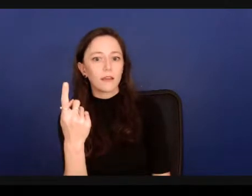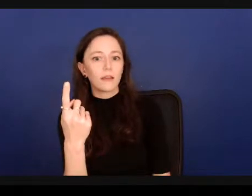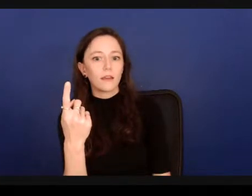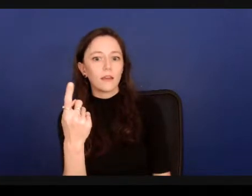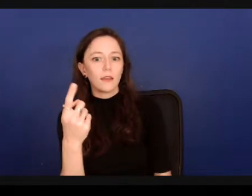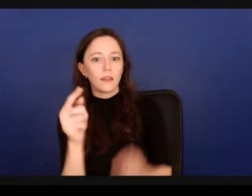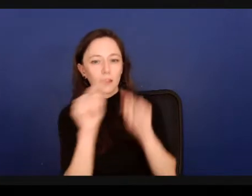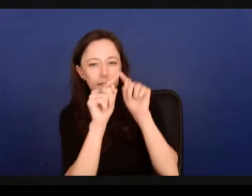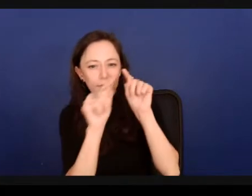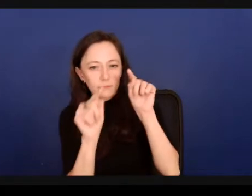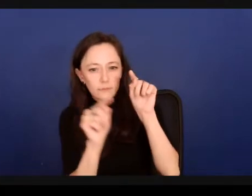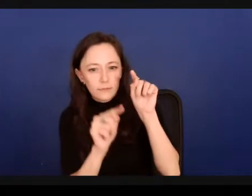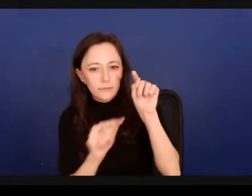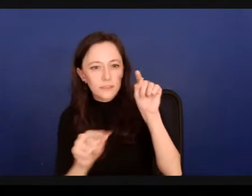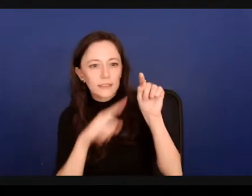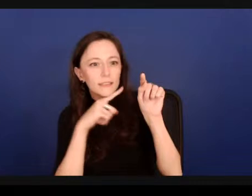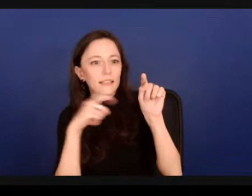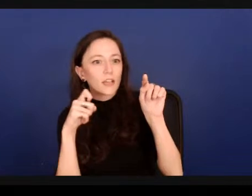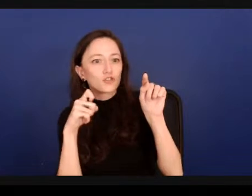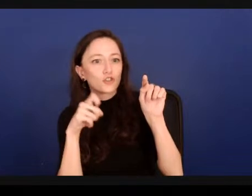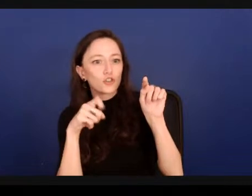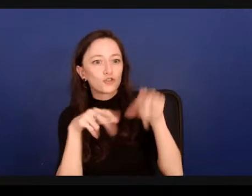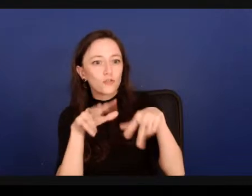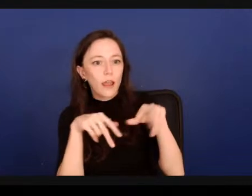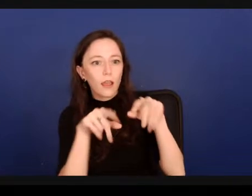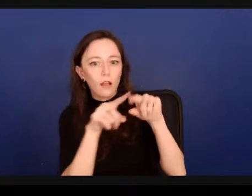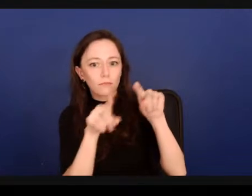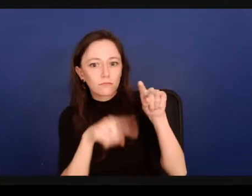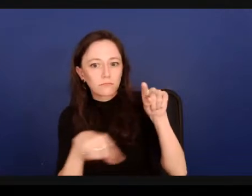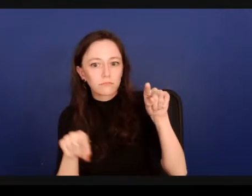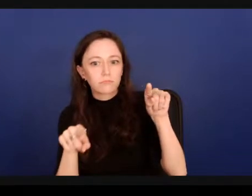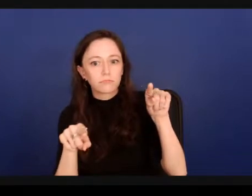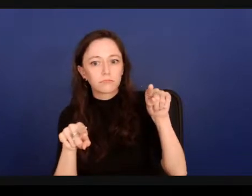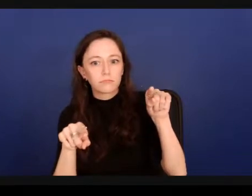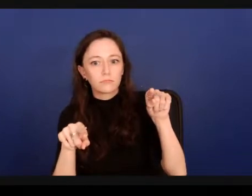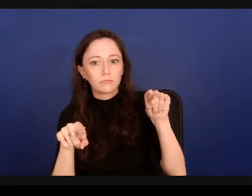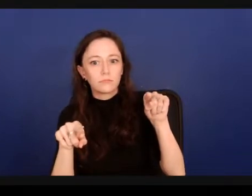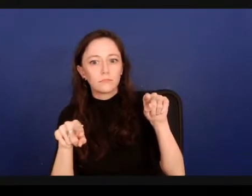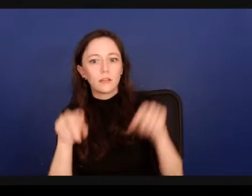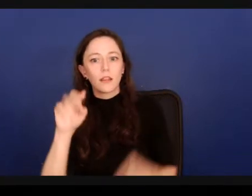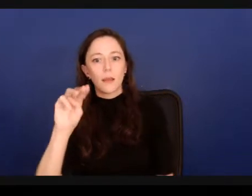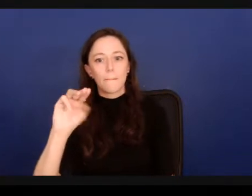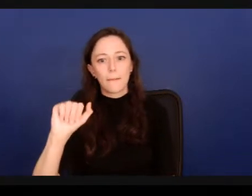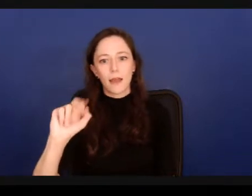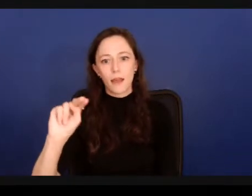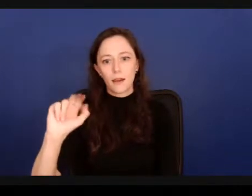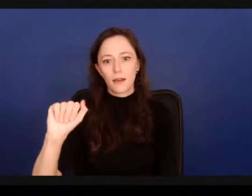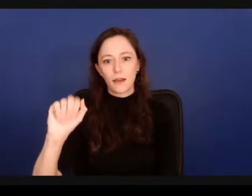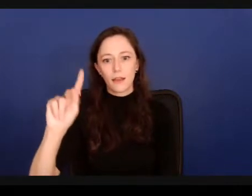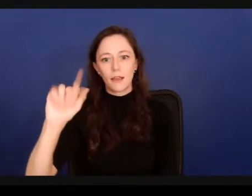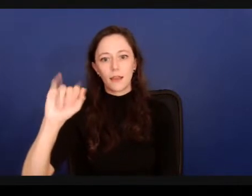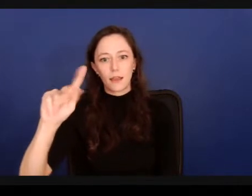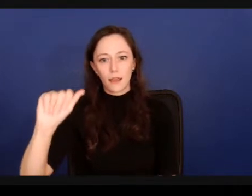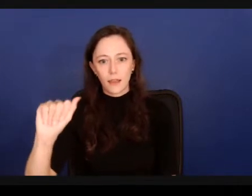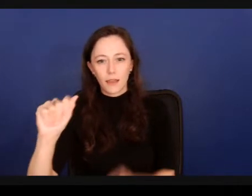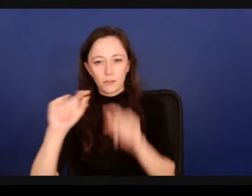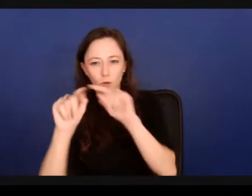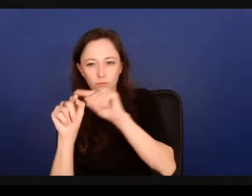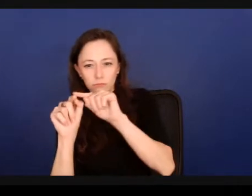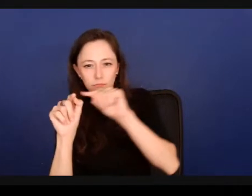this. Hilanapali Road. Mauna Iki Trail connects Hilanapali Road to the Kau Desert Trail right